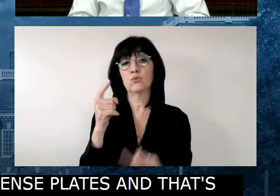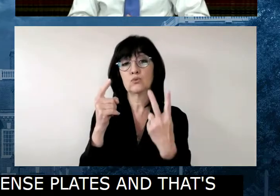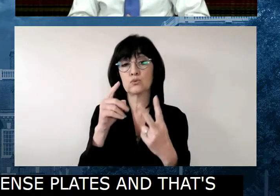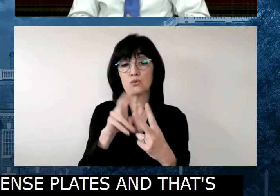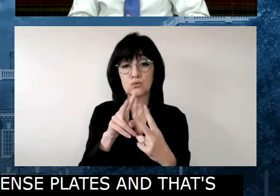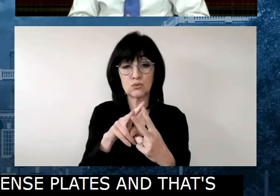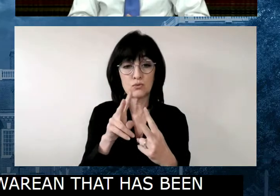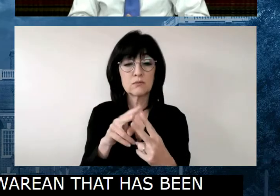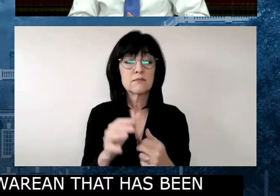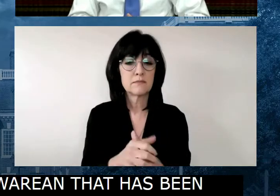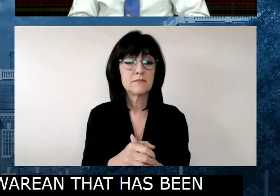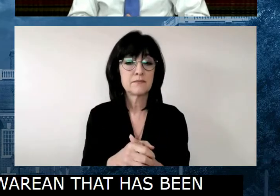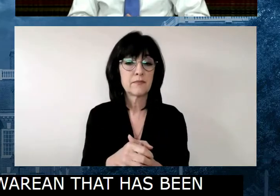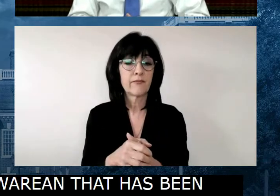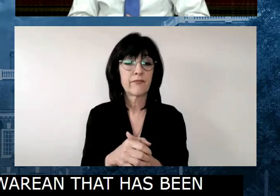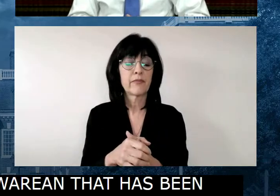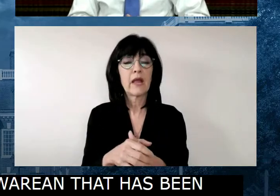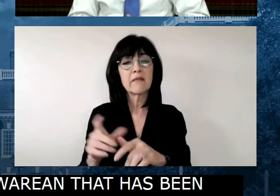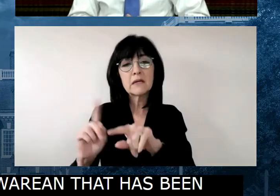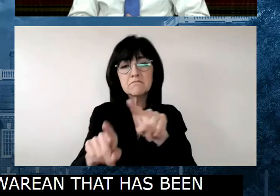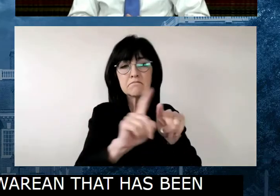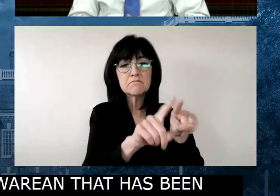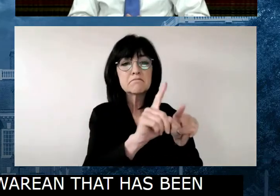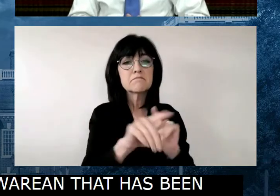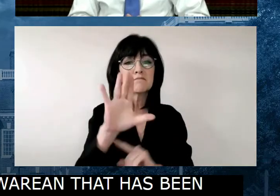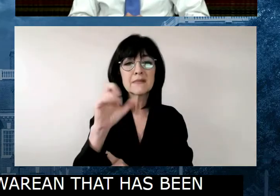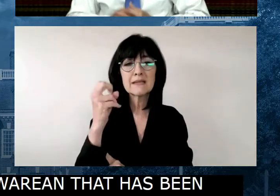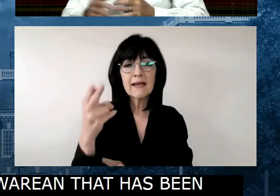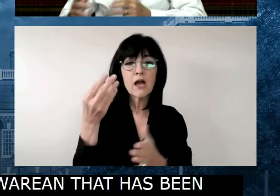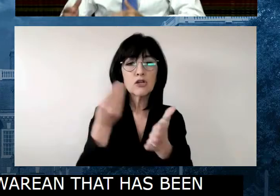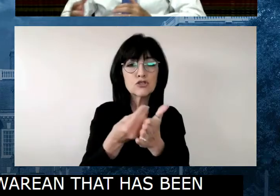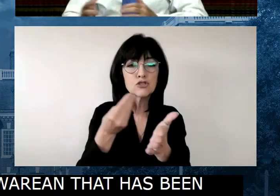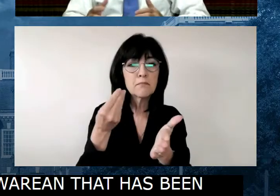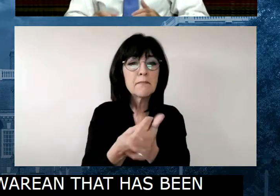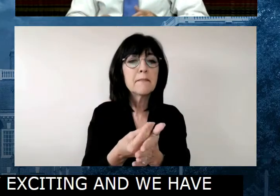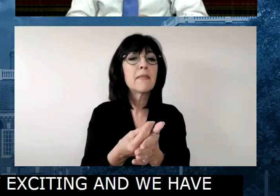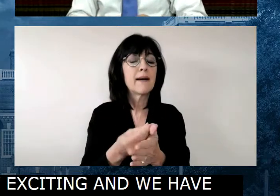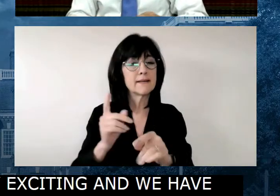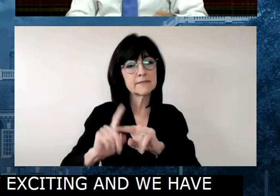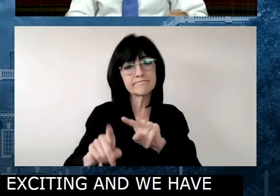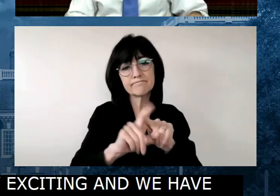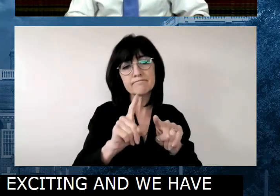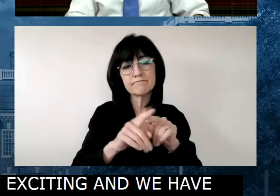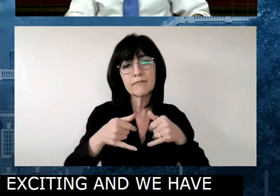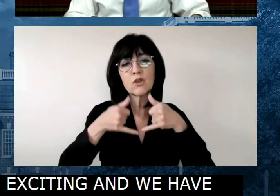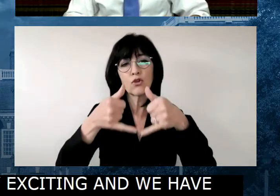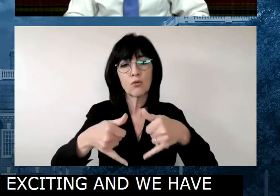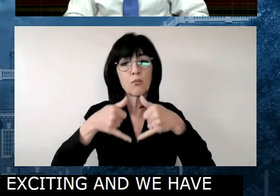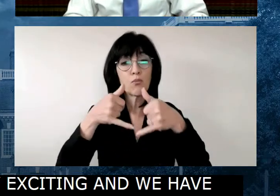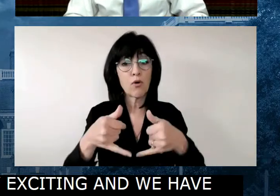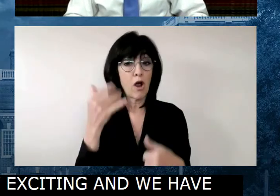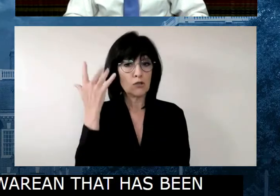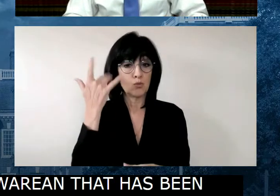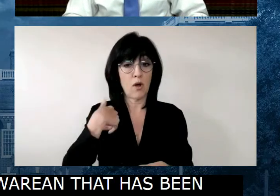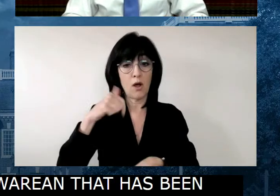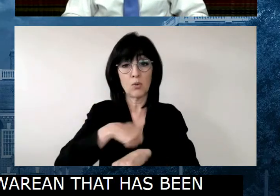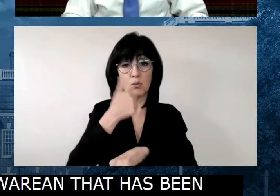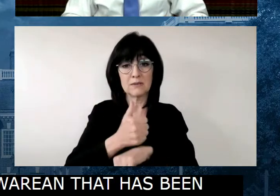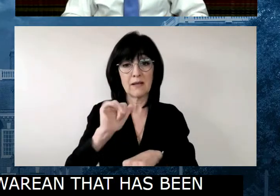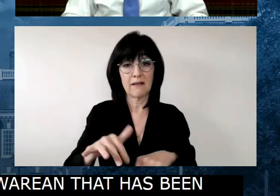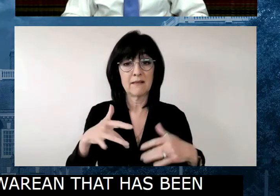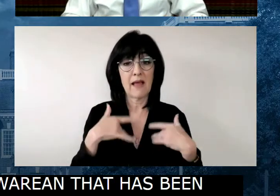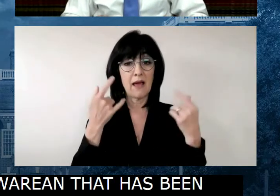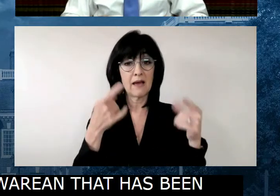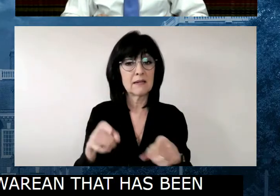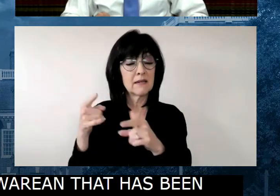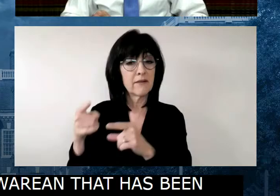out there that we want to reach. It is a bit of a stretch goal. It's a goal that's in line with what the President of the United States has set for us.